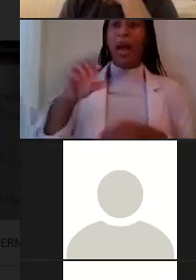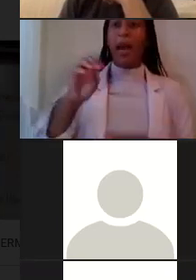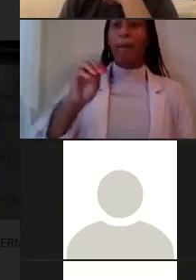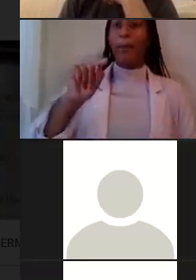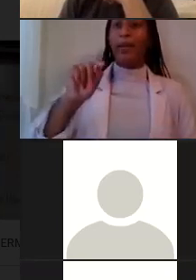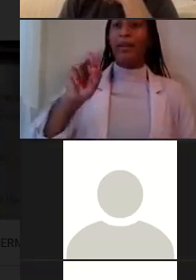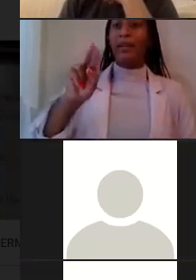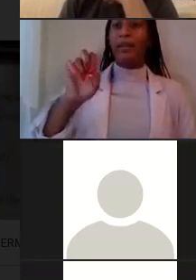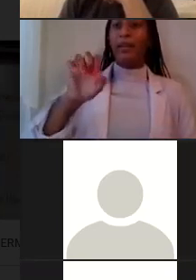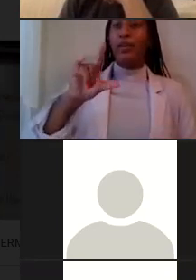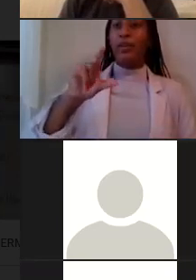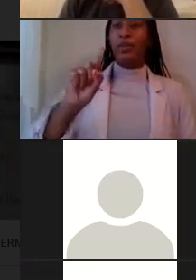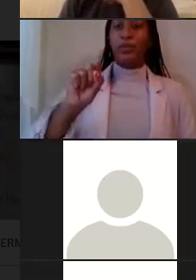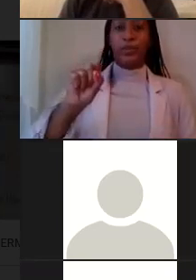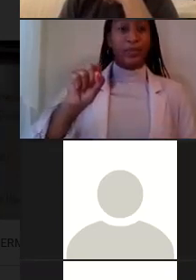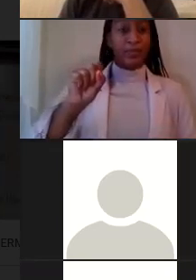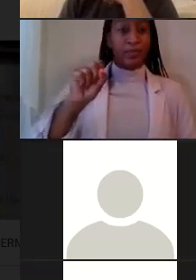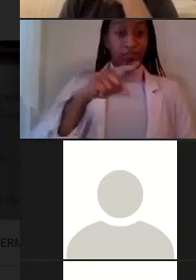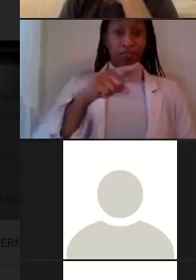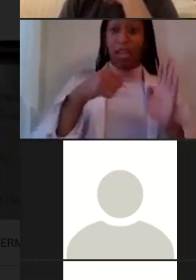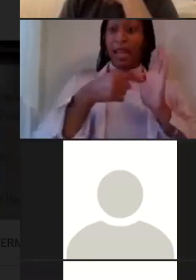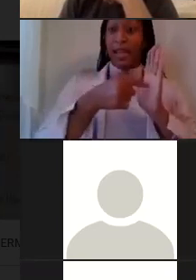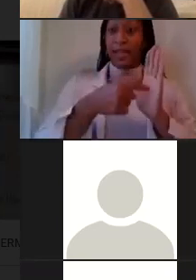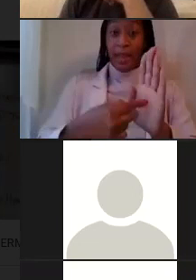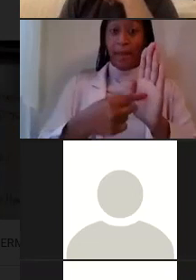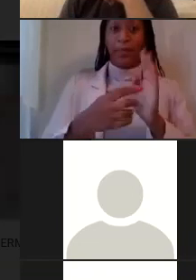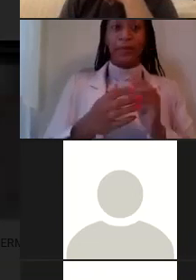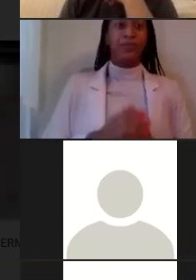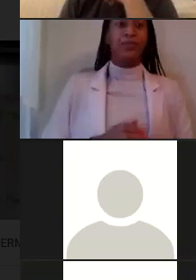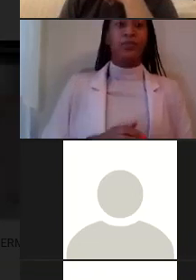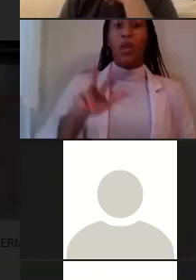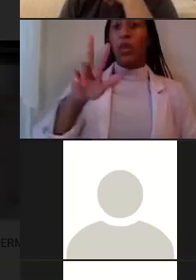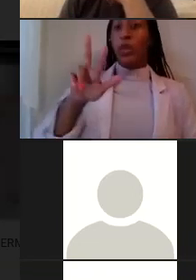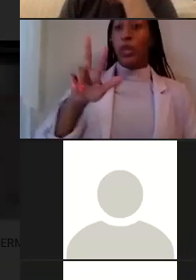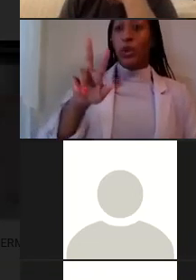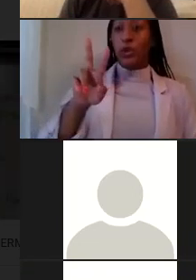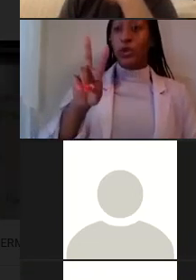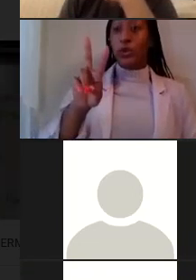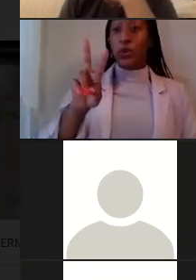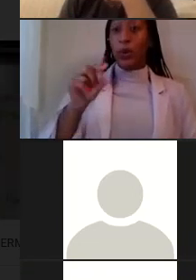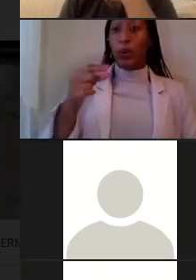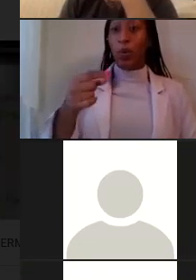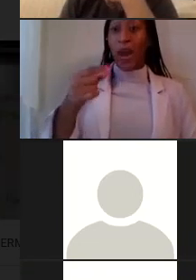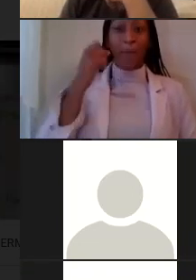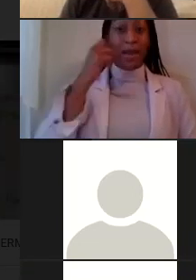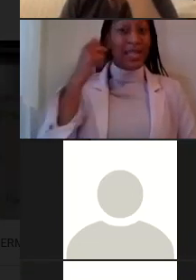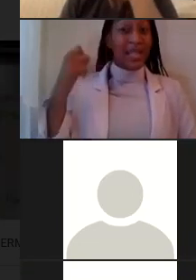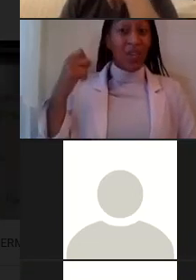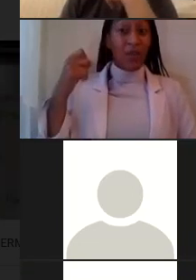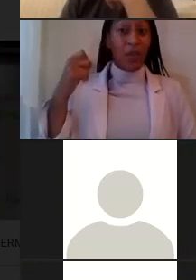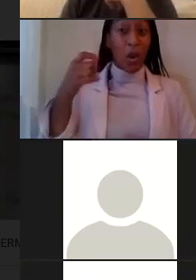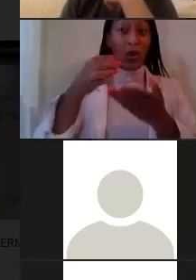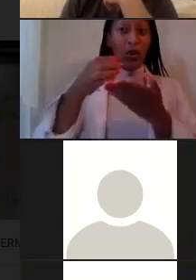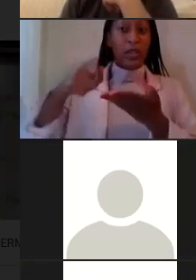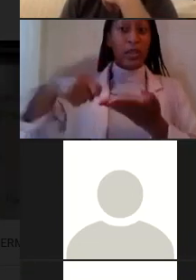So here's an example. A 32-gram silver spoon cools from 60